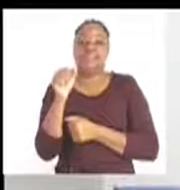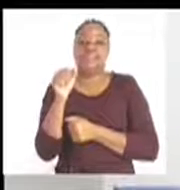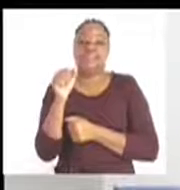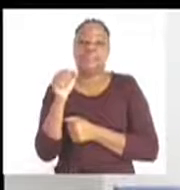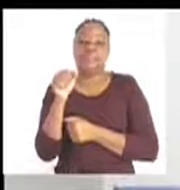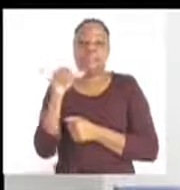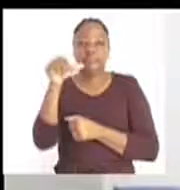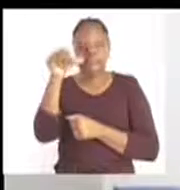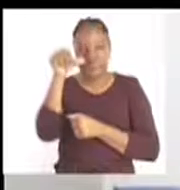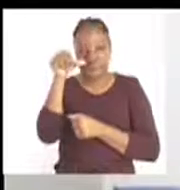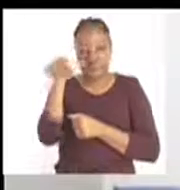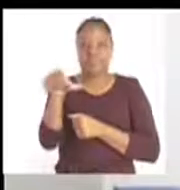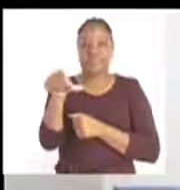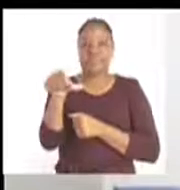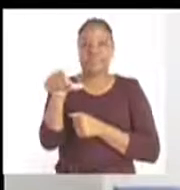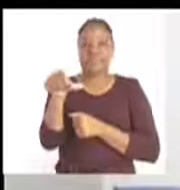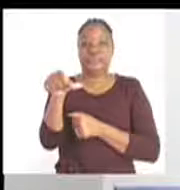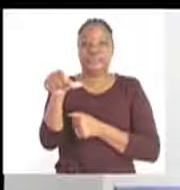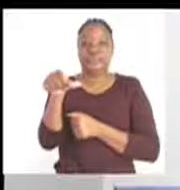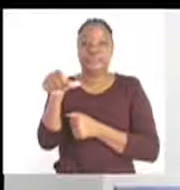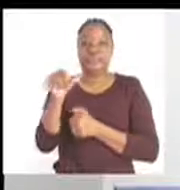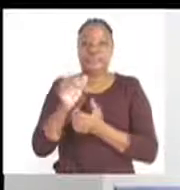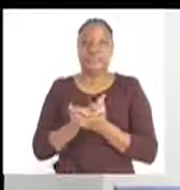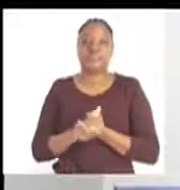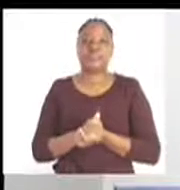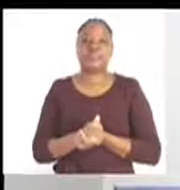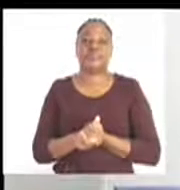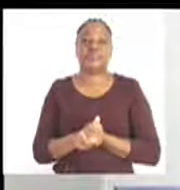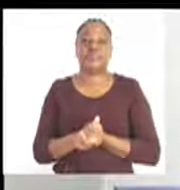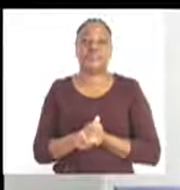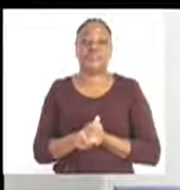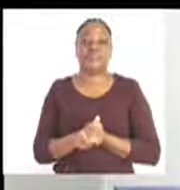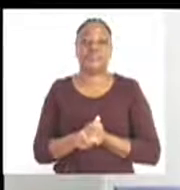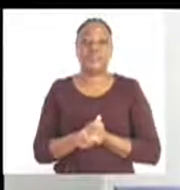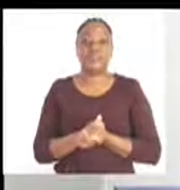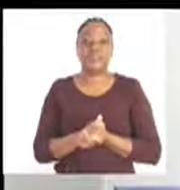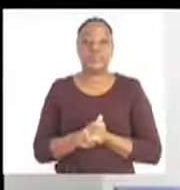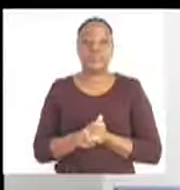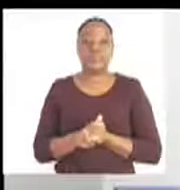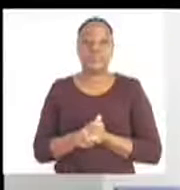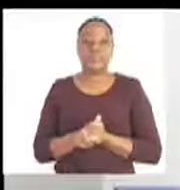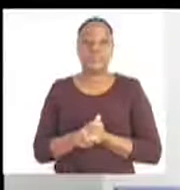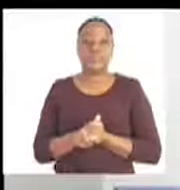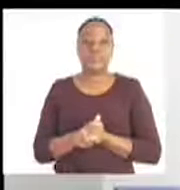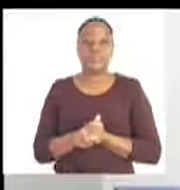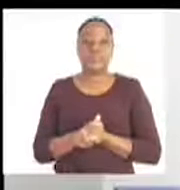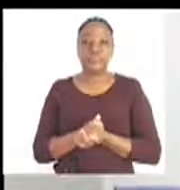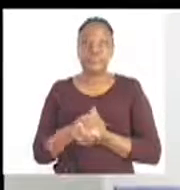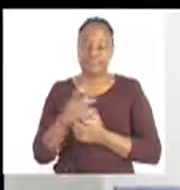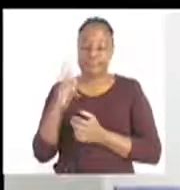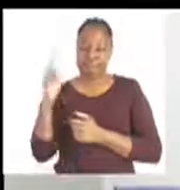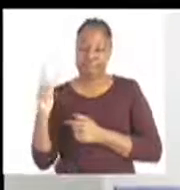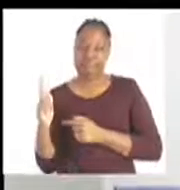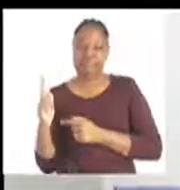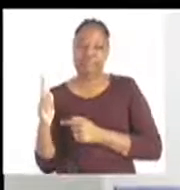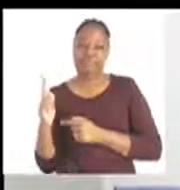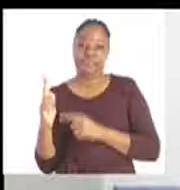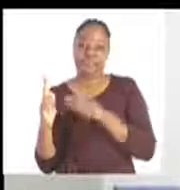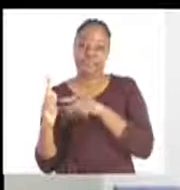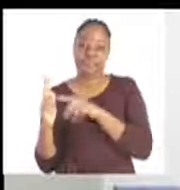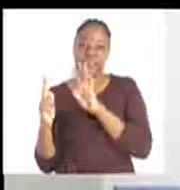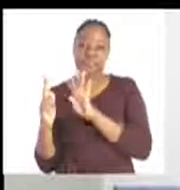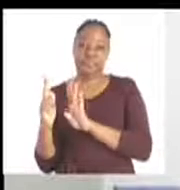his card and stick it where the 9 is. Well done. Now it is my turn, player